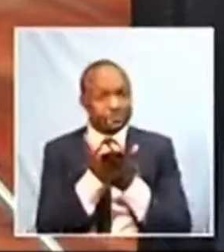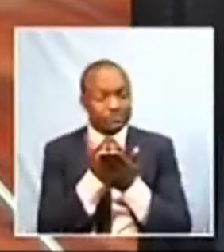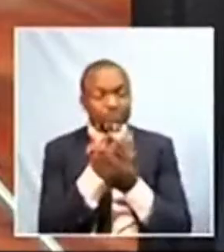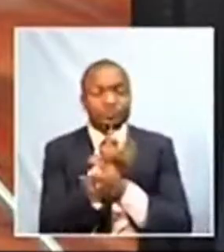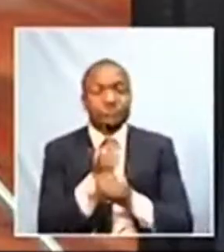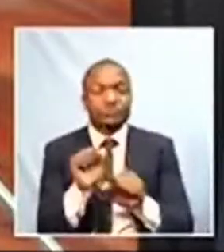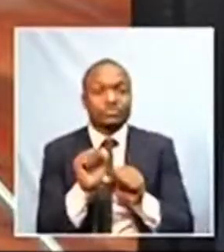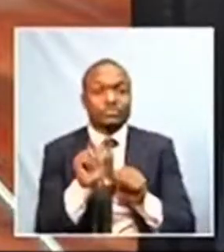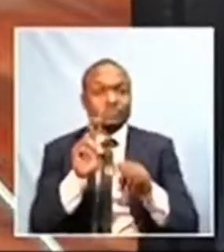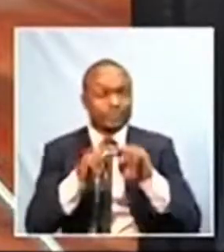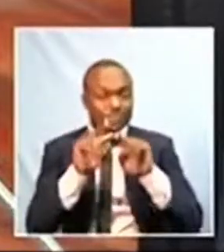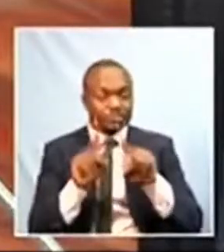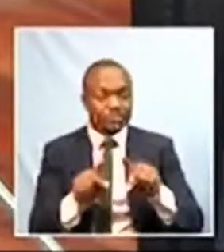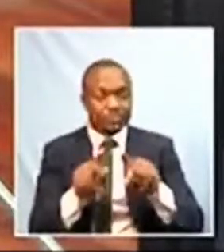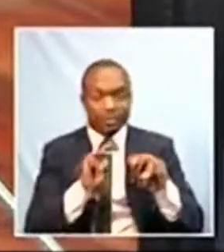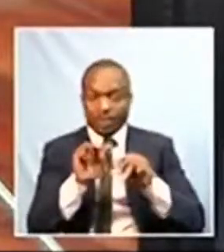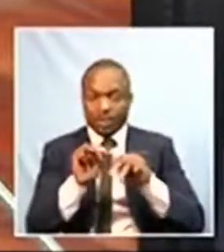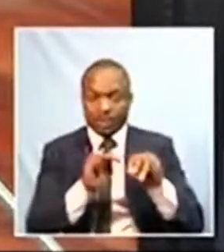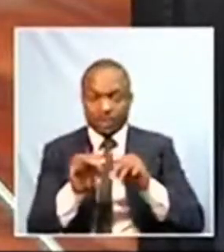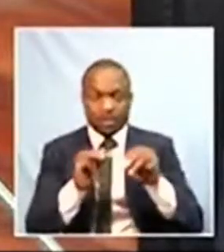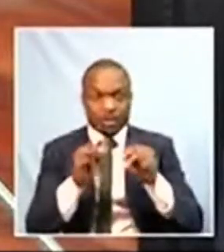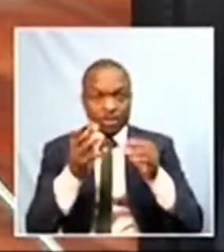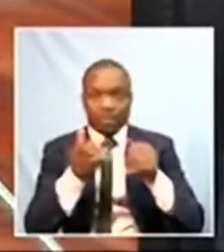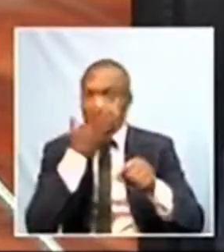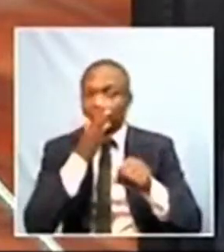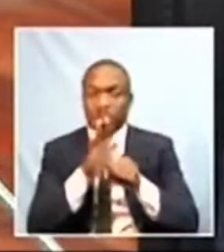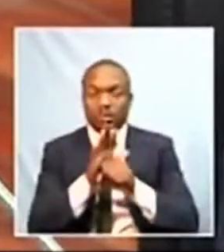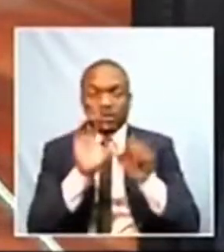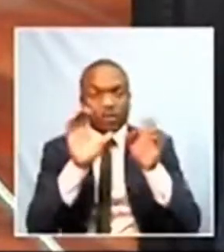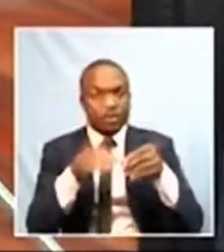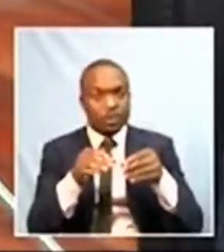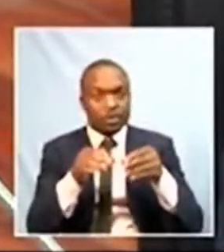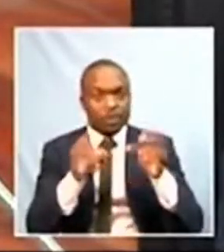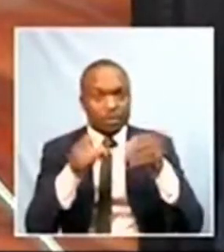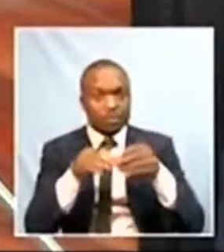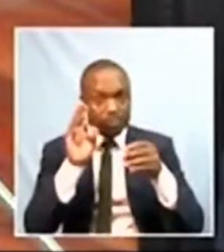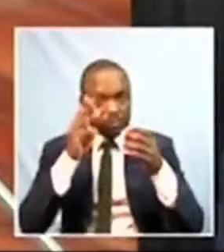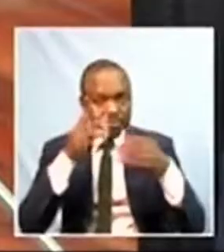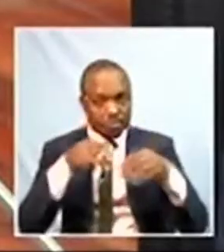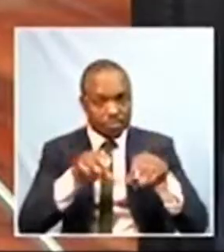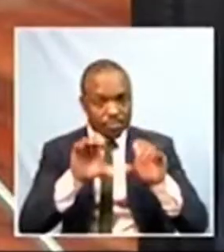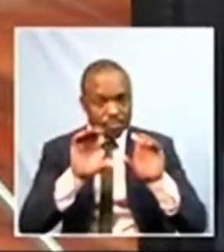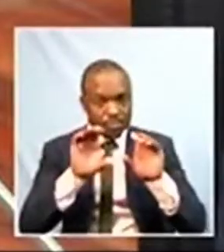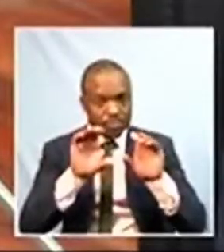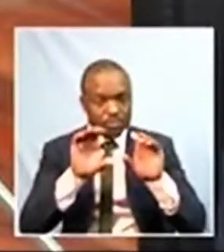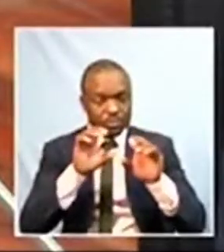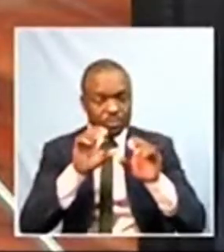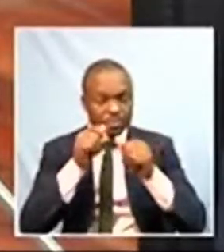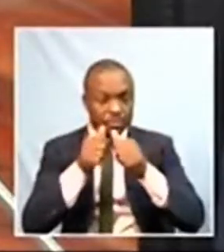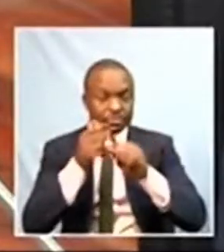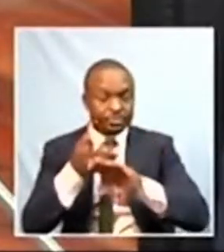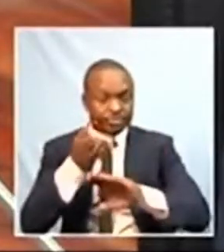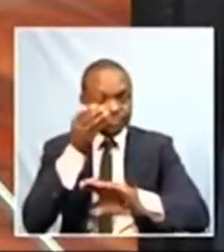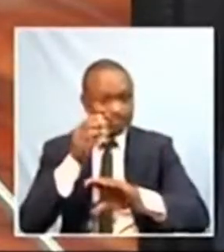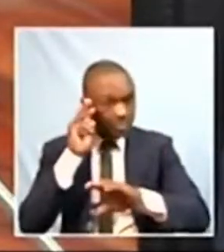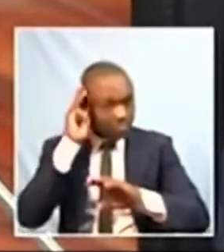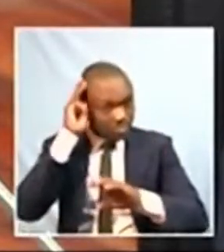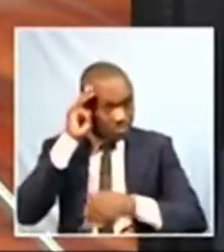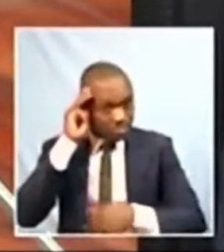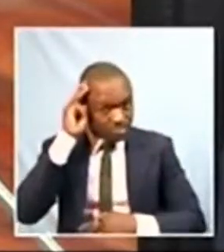measures, Chair, management wishes to assure the committee that the Council will continue to make follow-ups with the